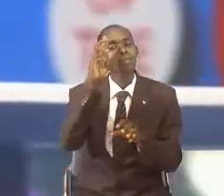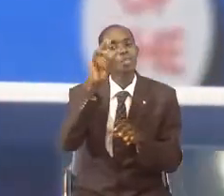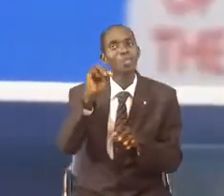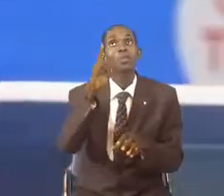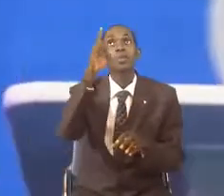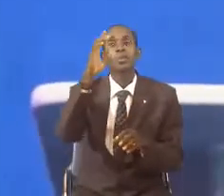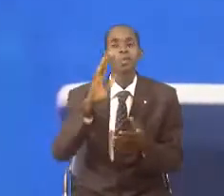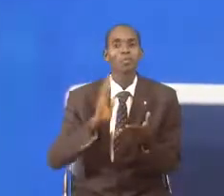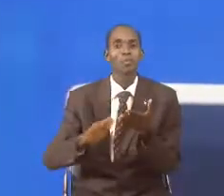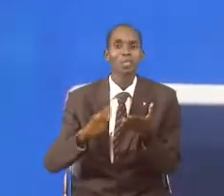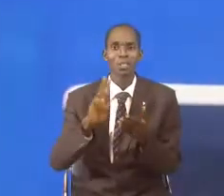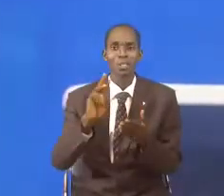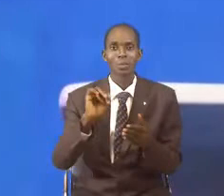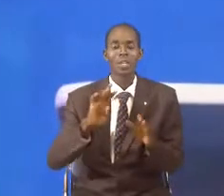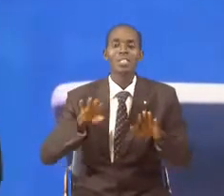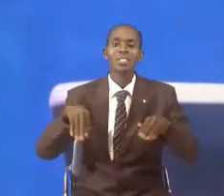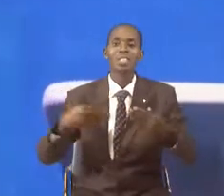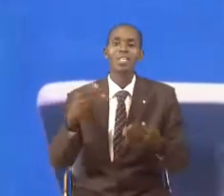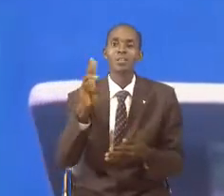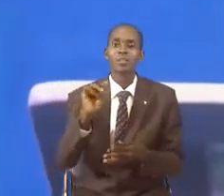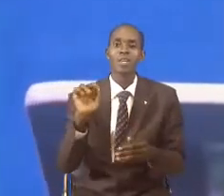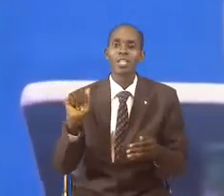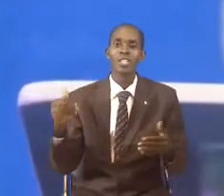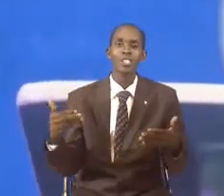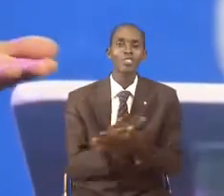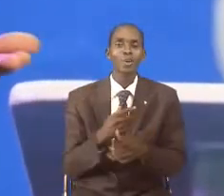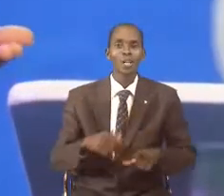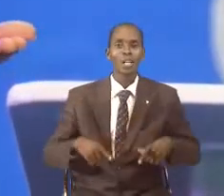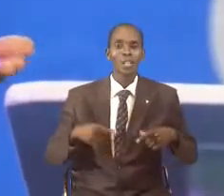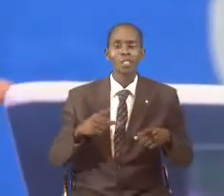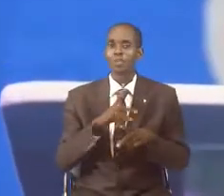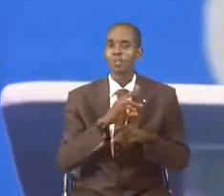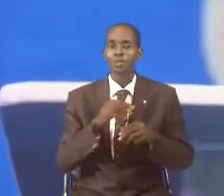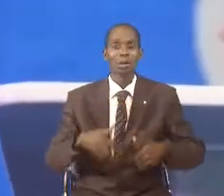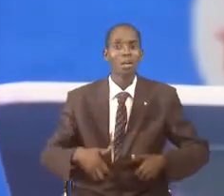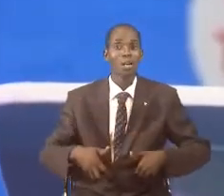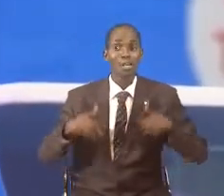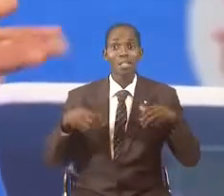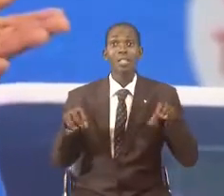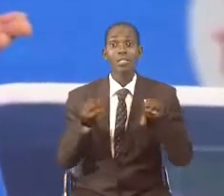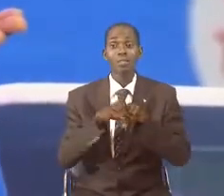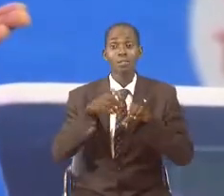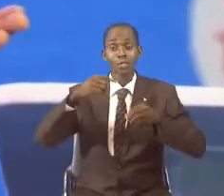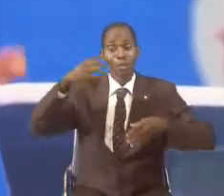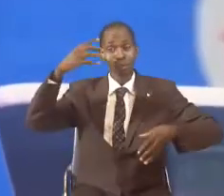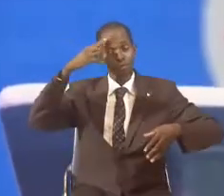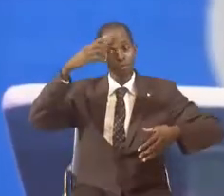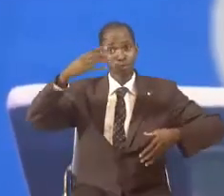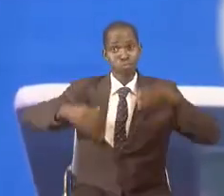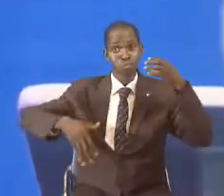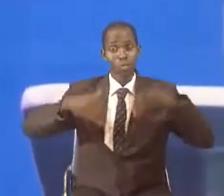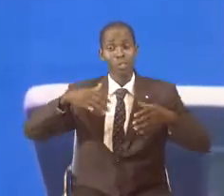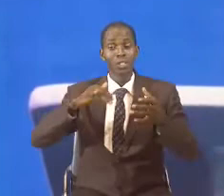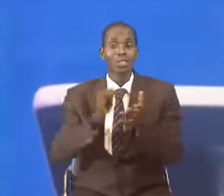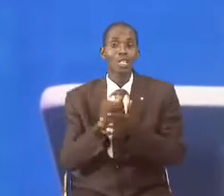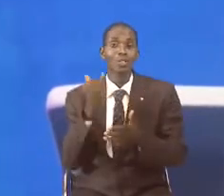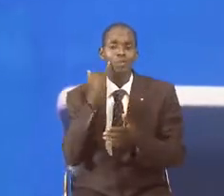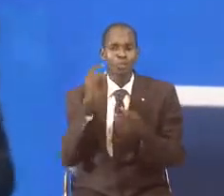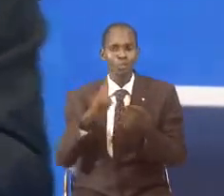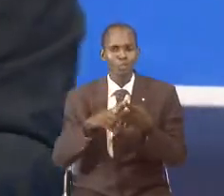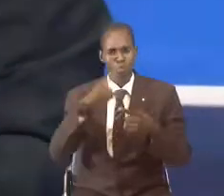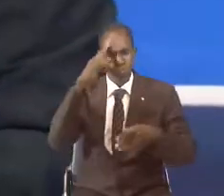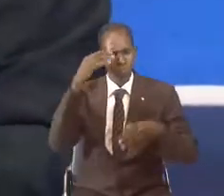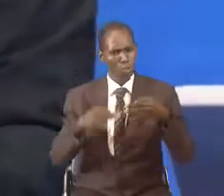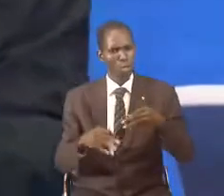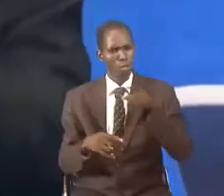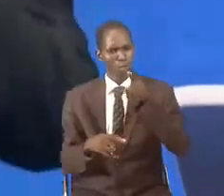his sin, look at what God did. God forgave him and gave him a new life. And there was no wrath.